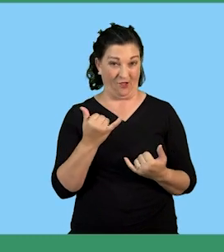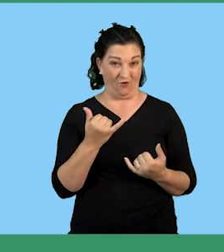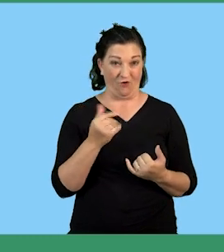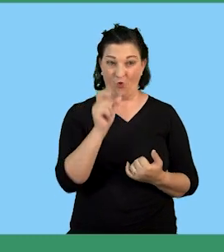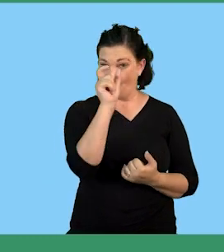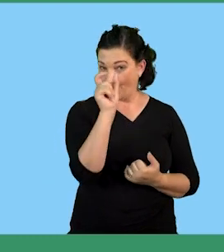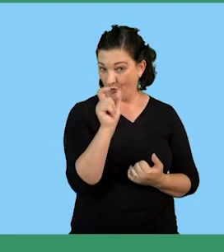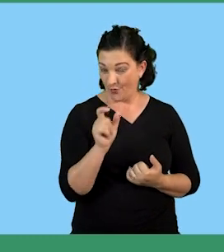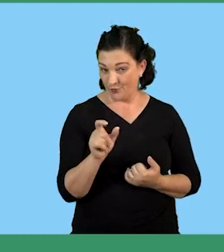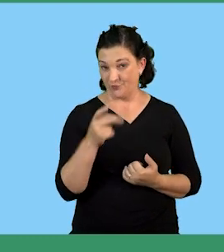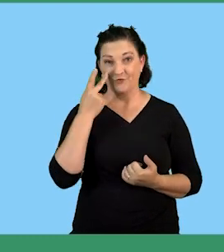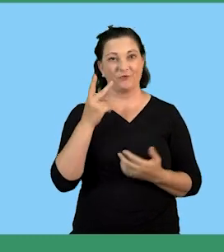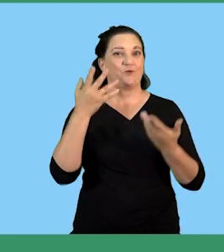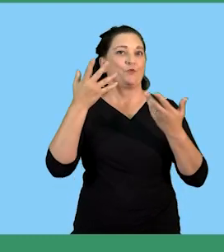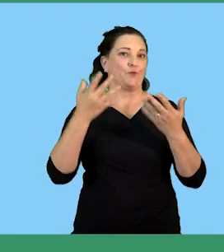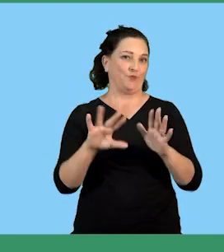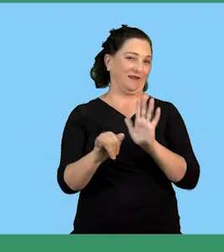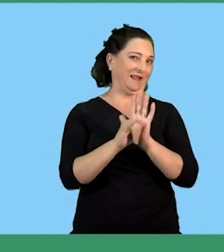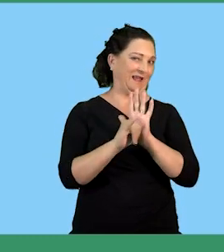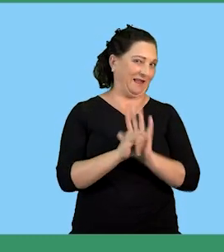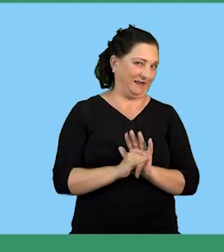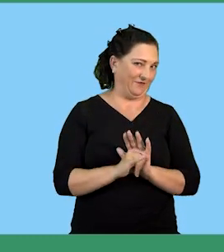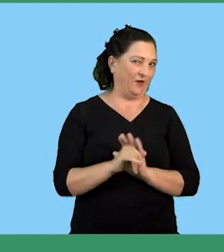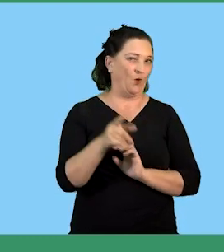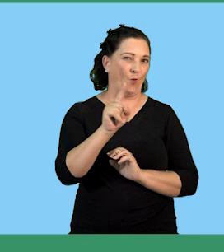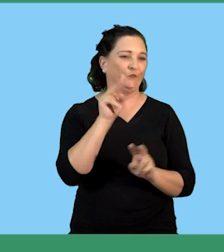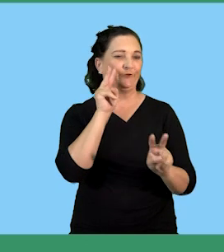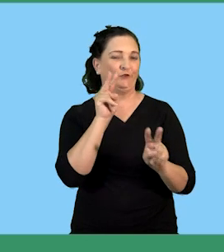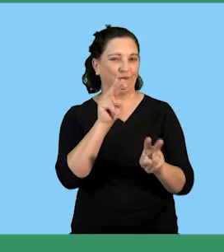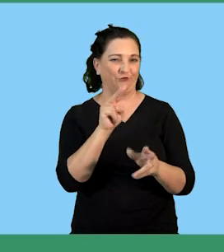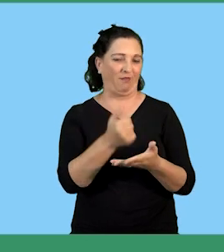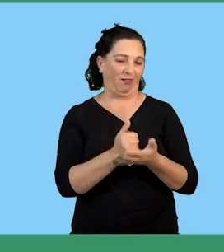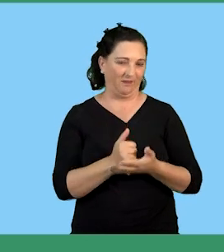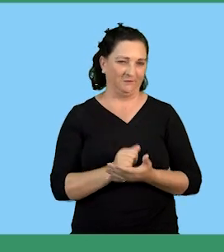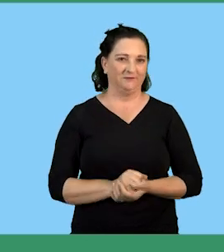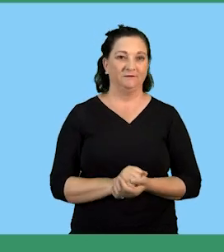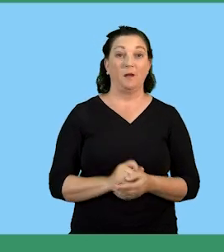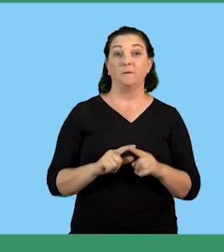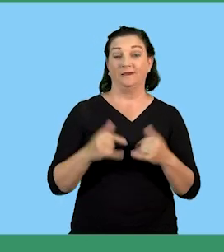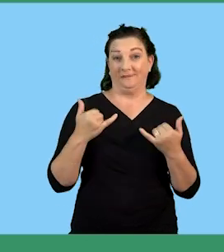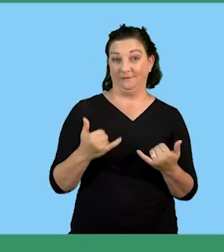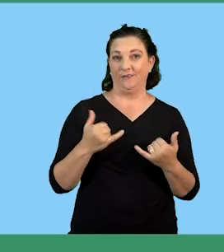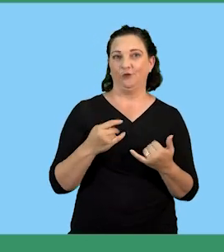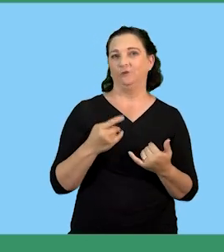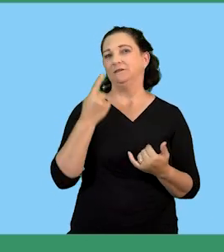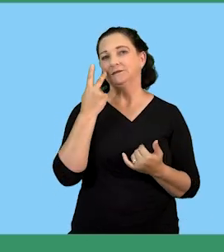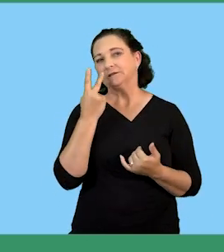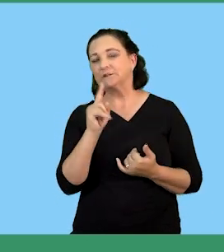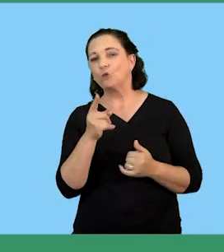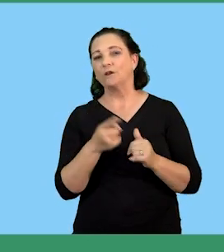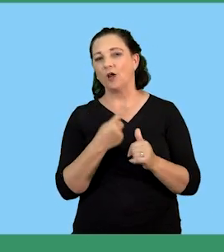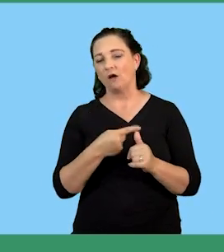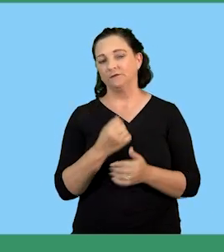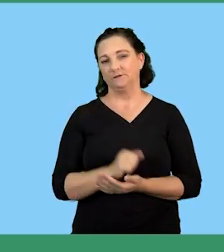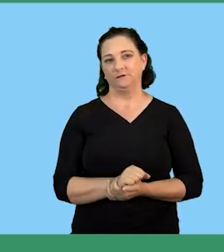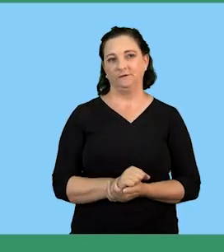you've spotted now you already understand, you've identified your visual aids by looking at all these four. Right, now let's come up with